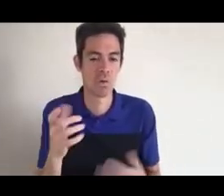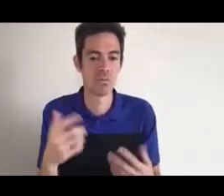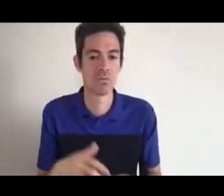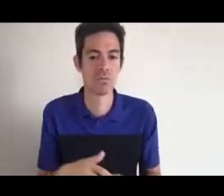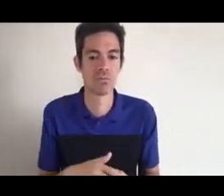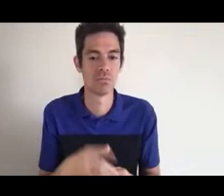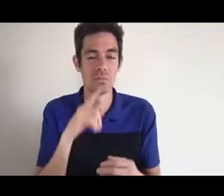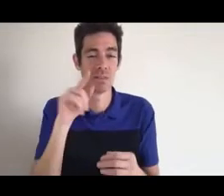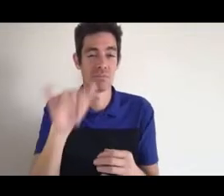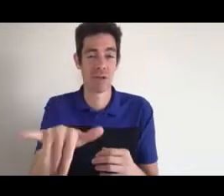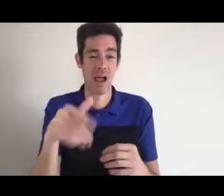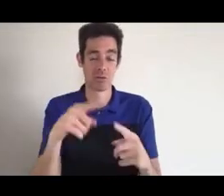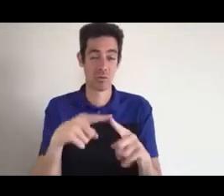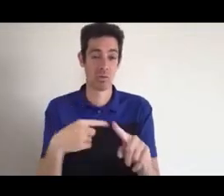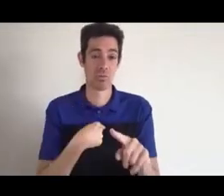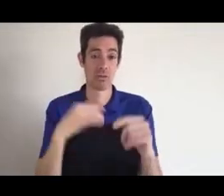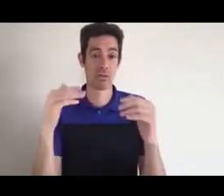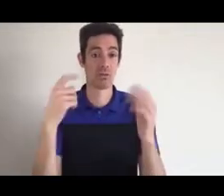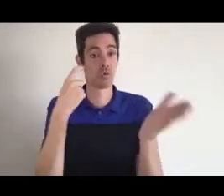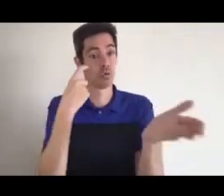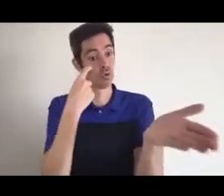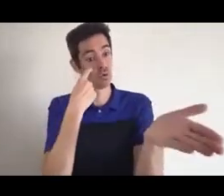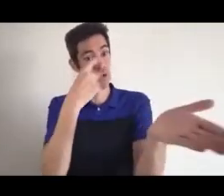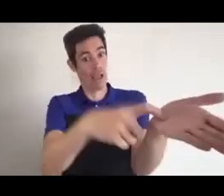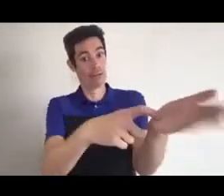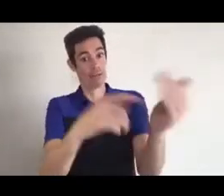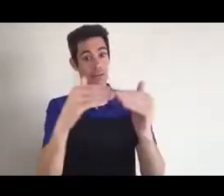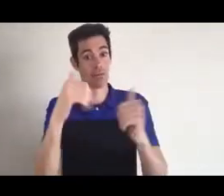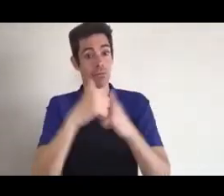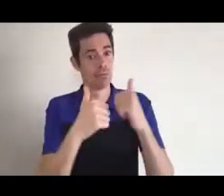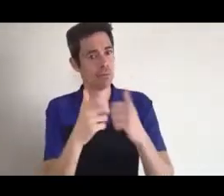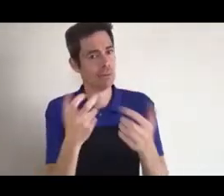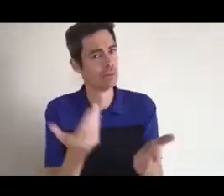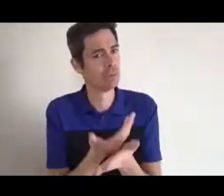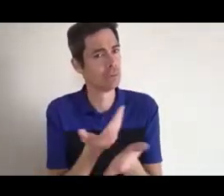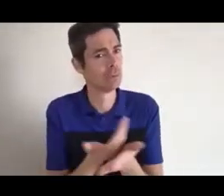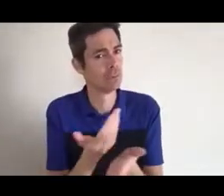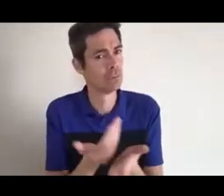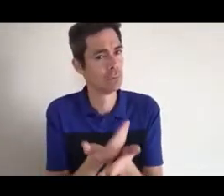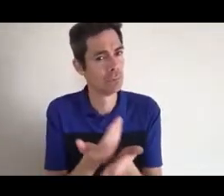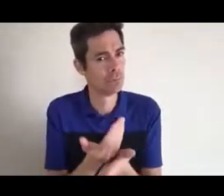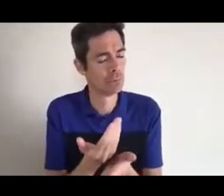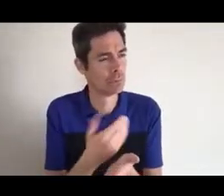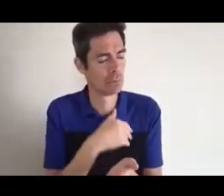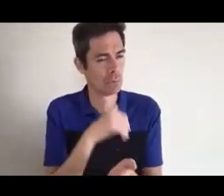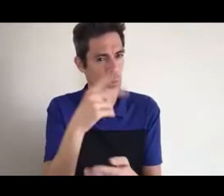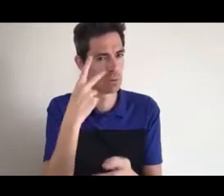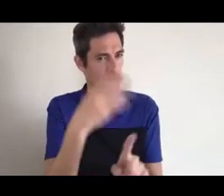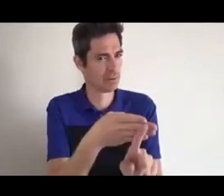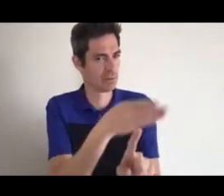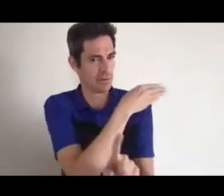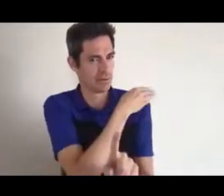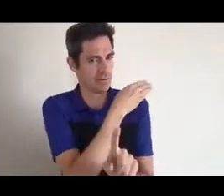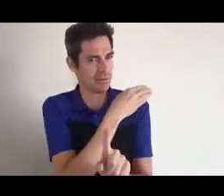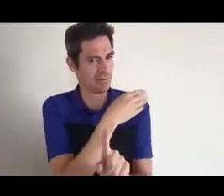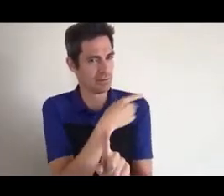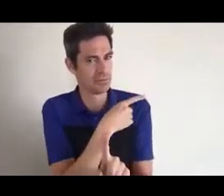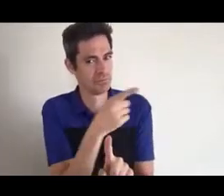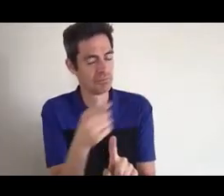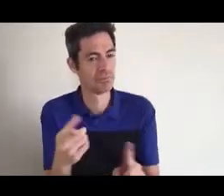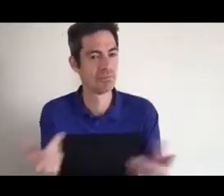This is something, these are some notes that I just shared. To me, recognizing equal structure is new.